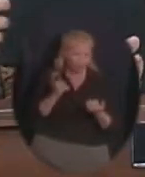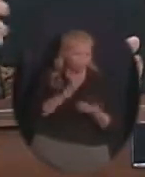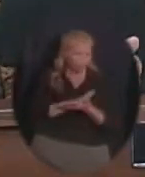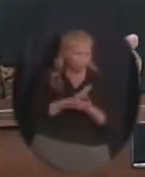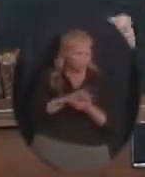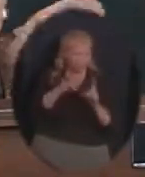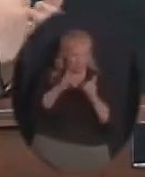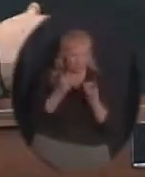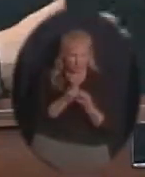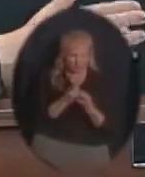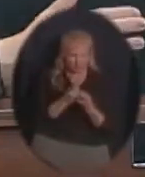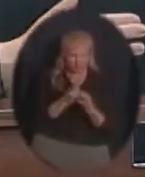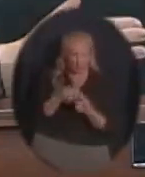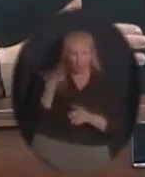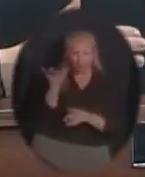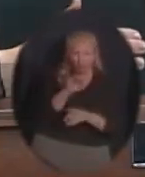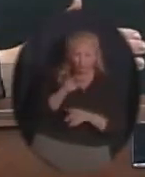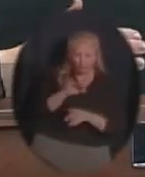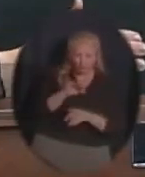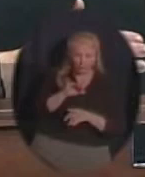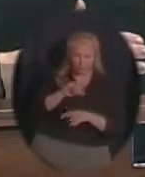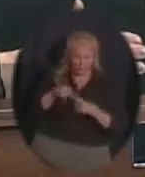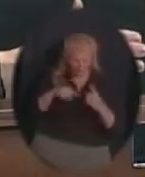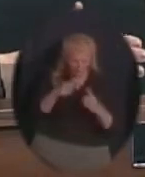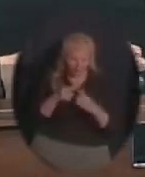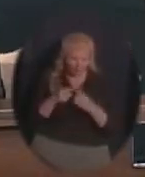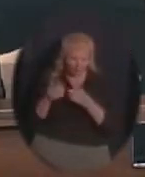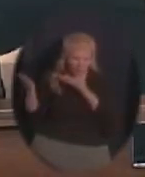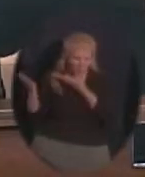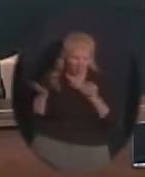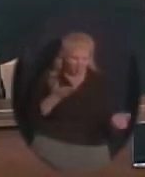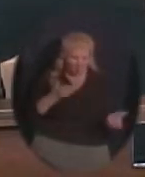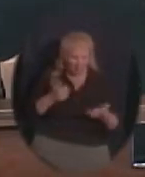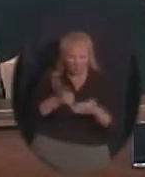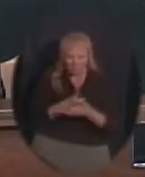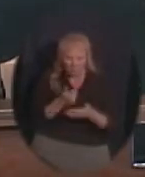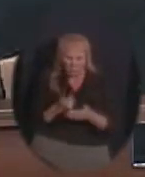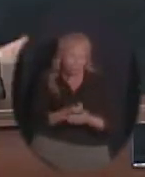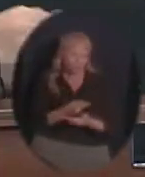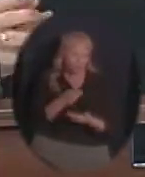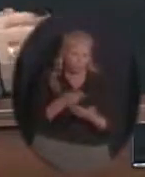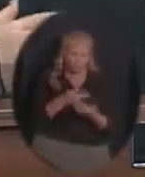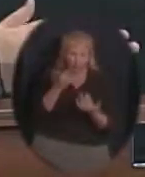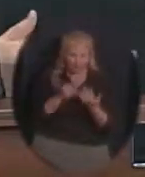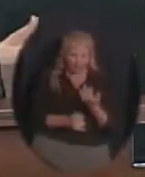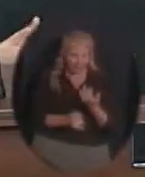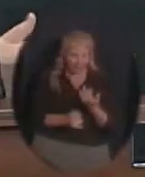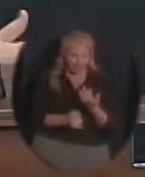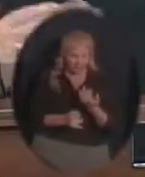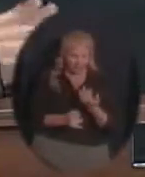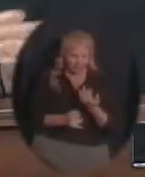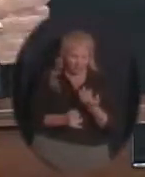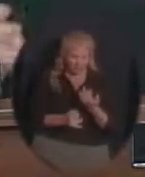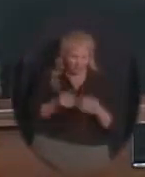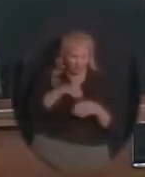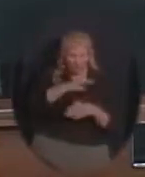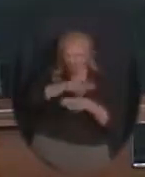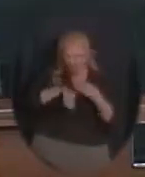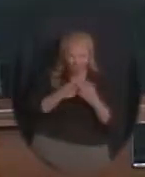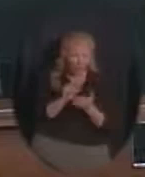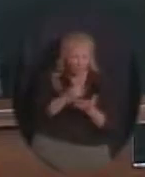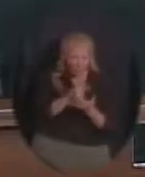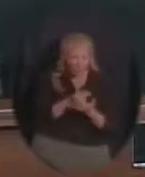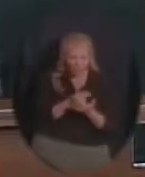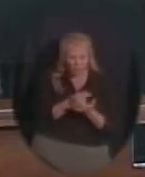when you bring something to scale across an entire school, which this would be another way to take a look at this, the multiple grade levels, those are the things